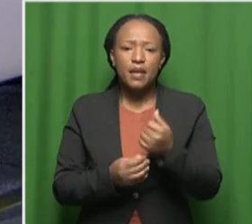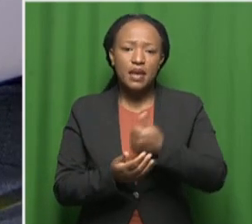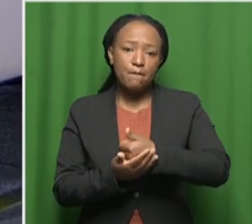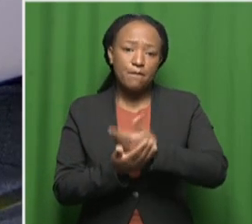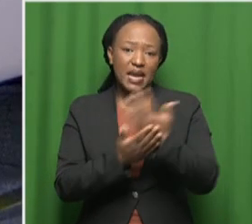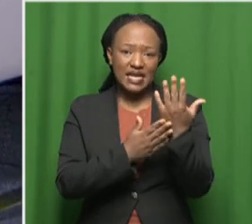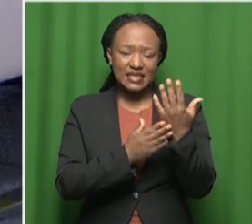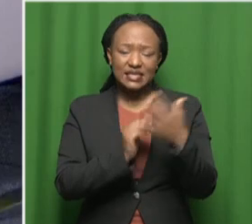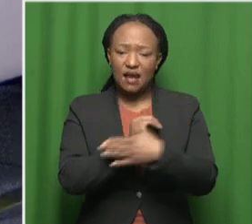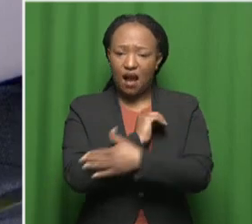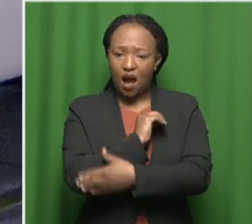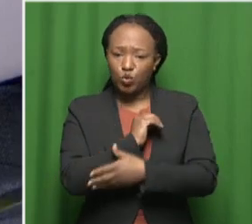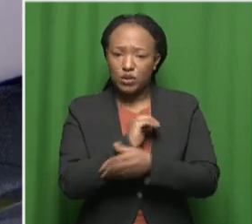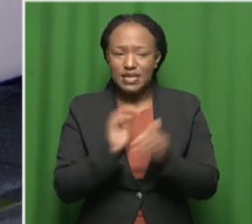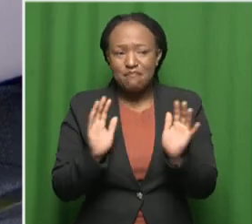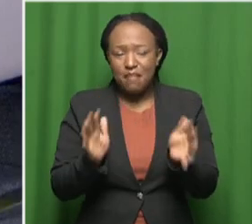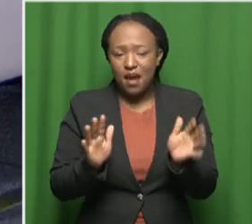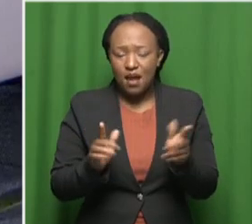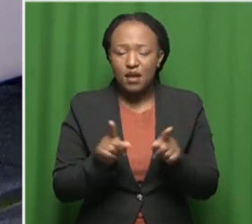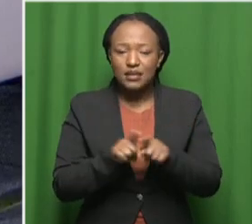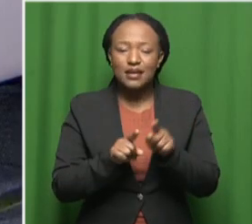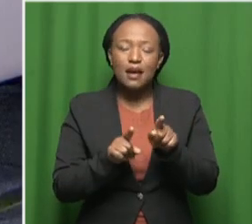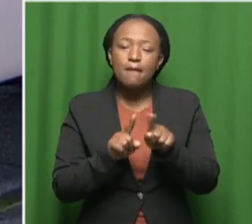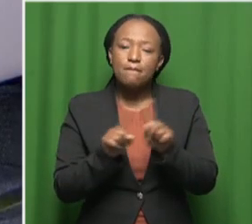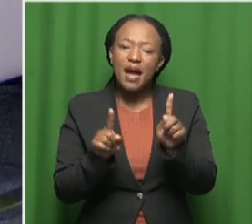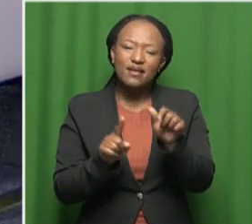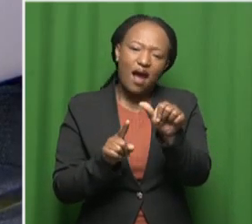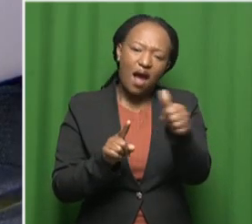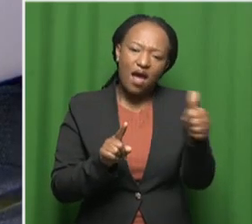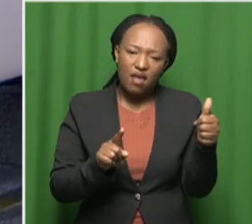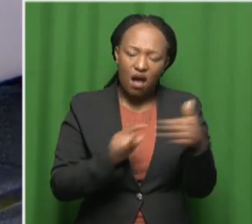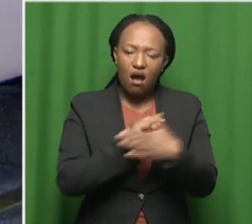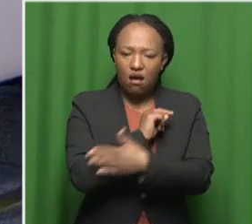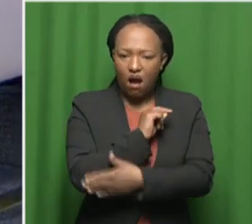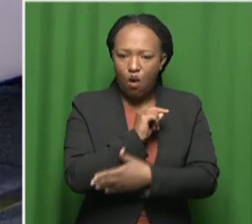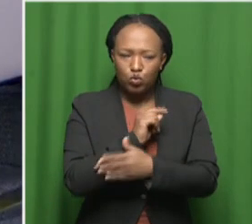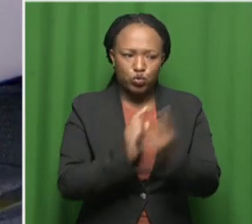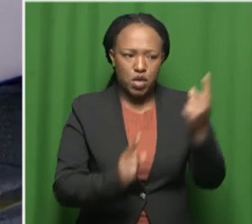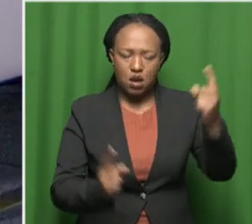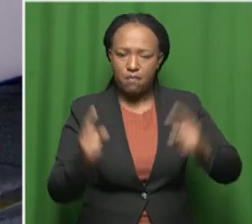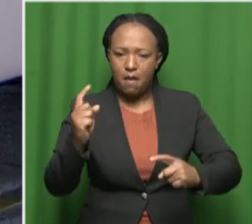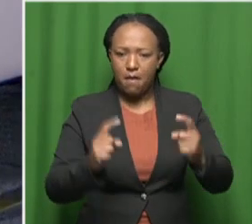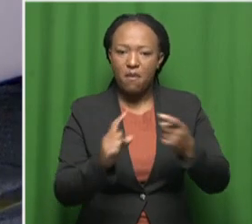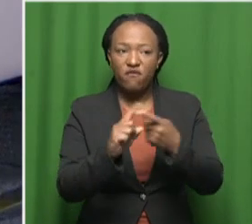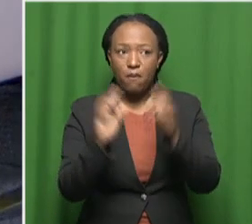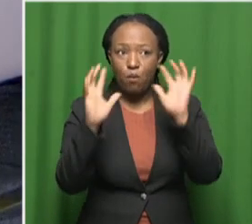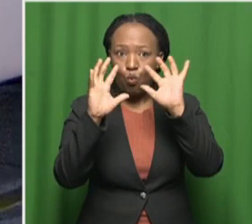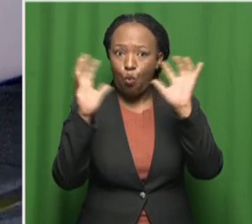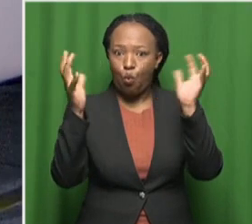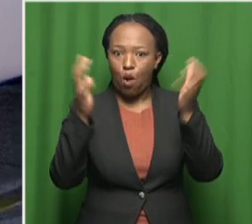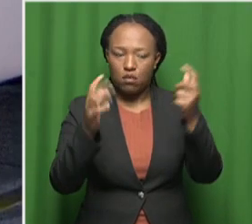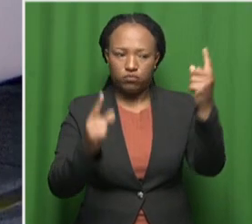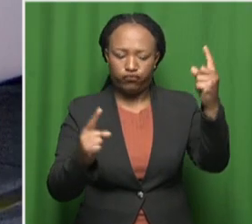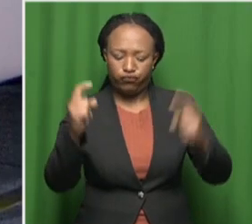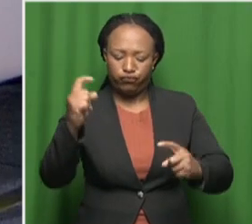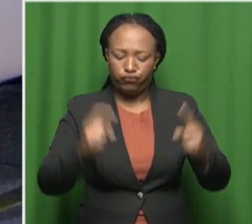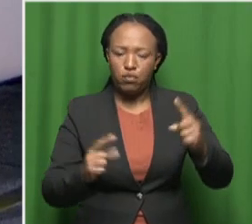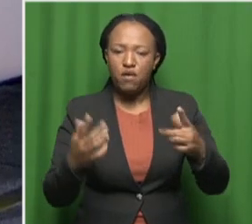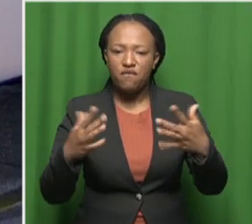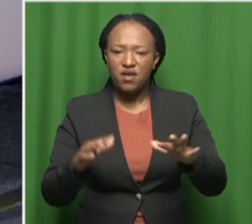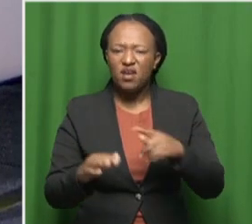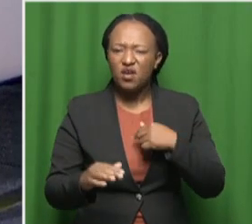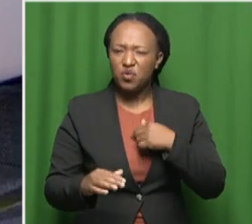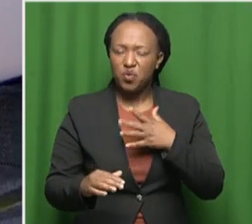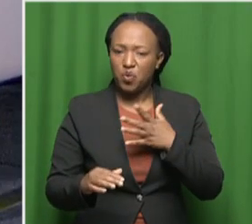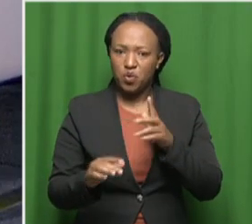member states here, but so many other representatives from other countries across the world. So just your first impressions